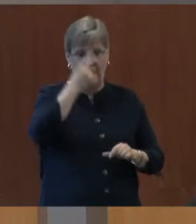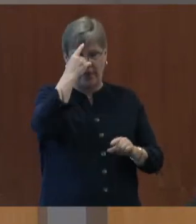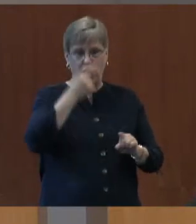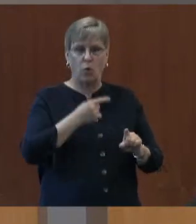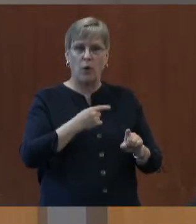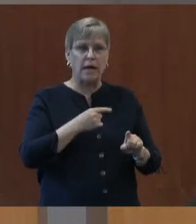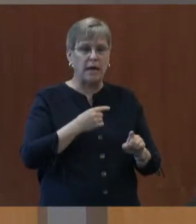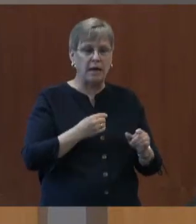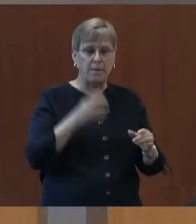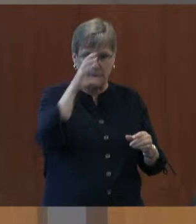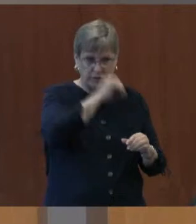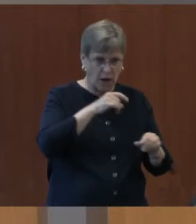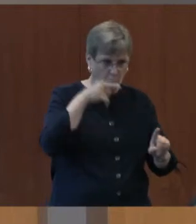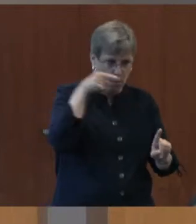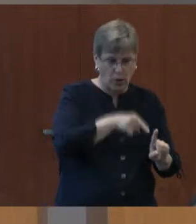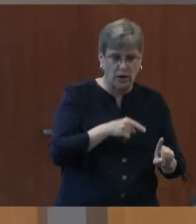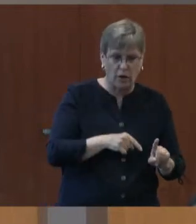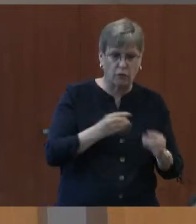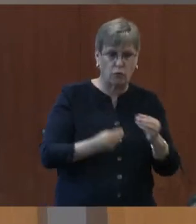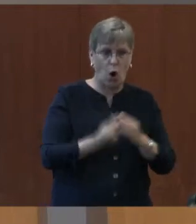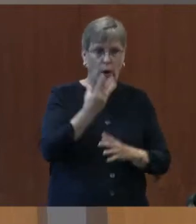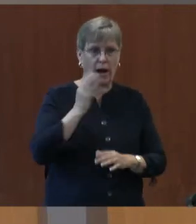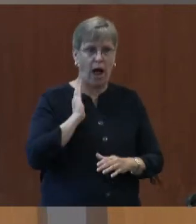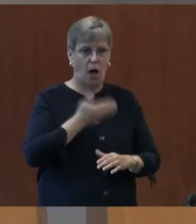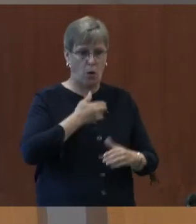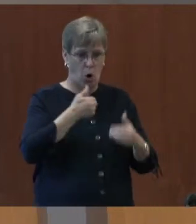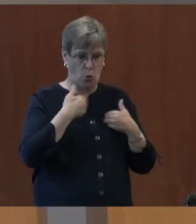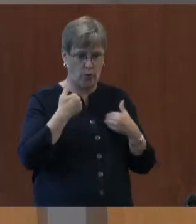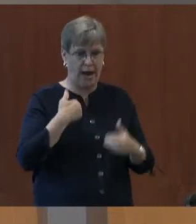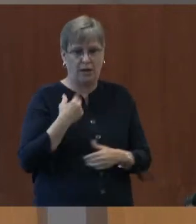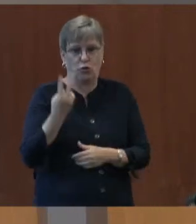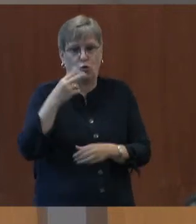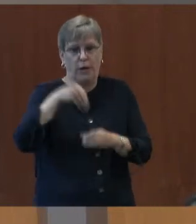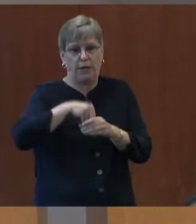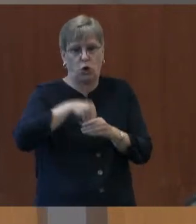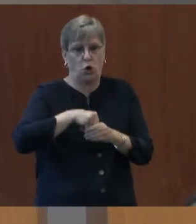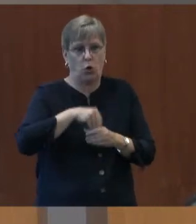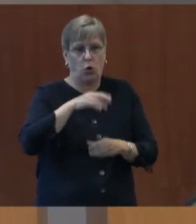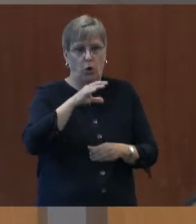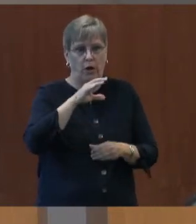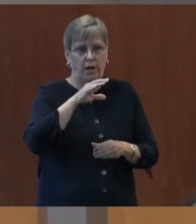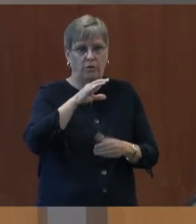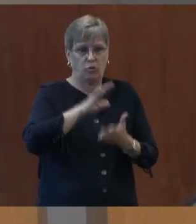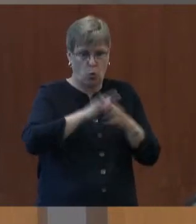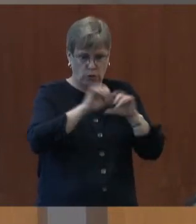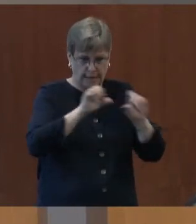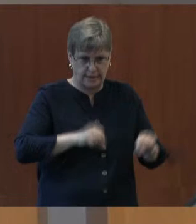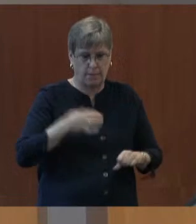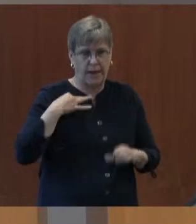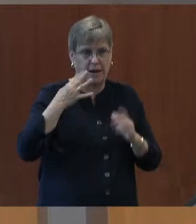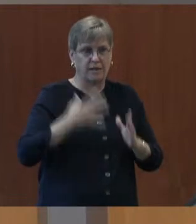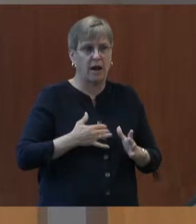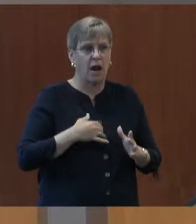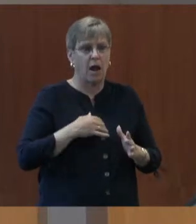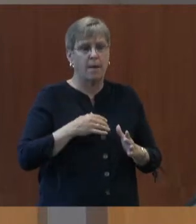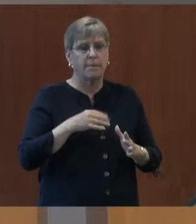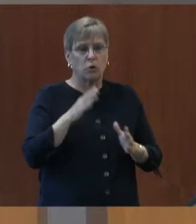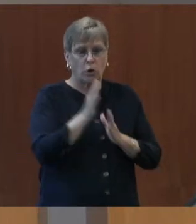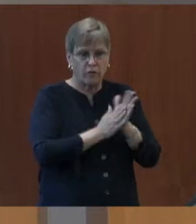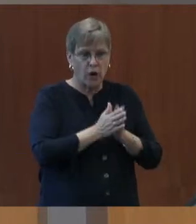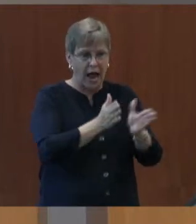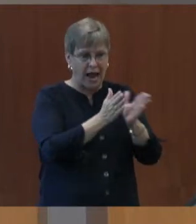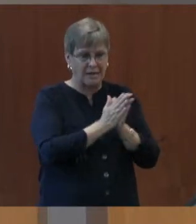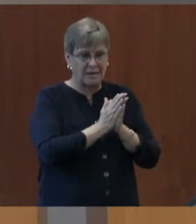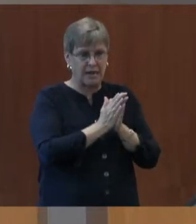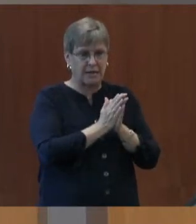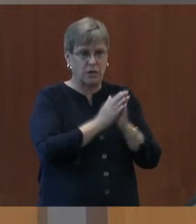growing our own, as we had 2 candidates, internal candidates, and I'm looking forward to asking the superintendent now